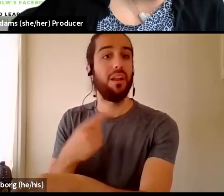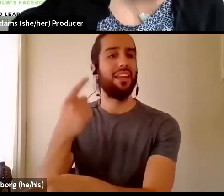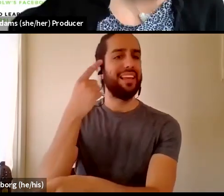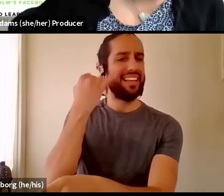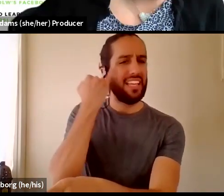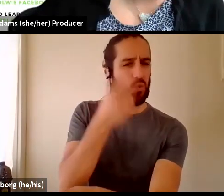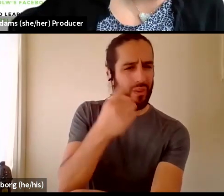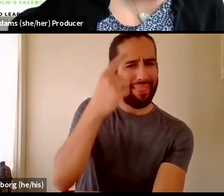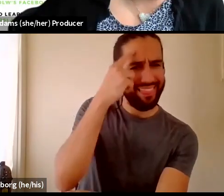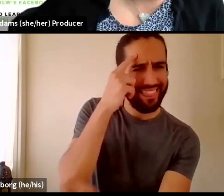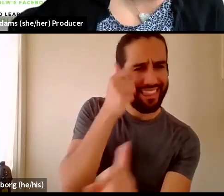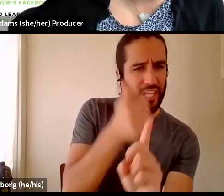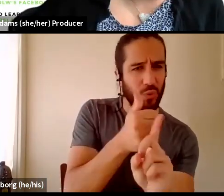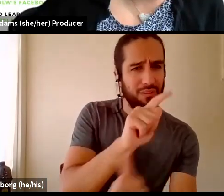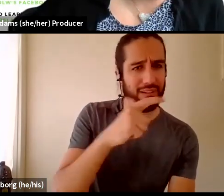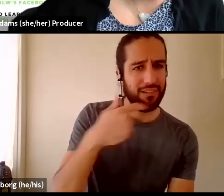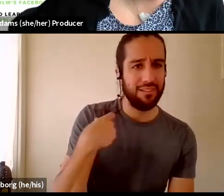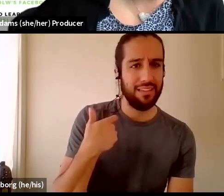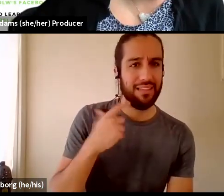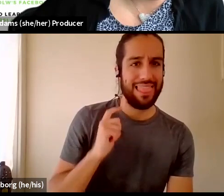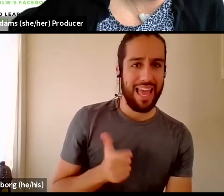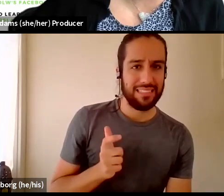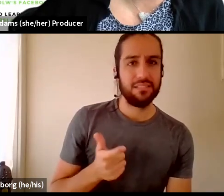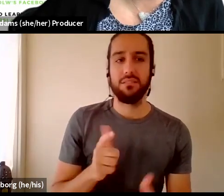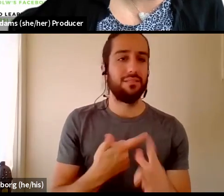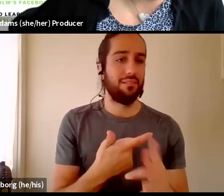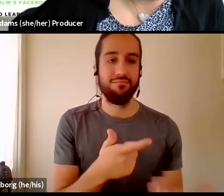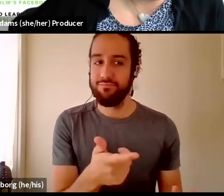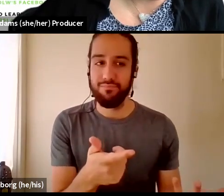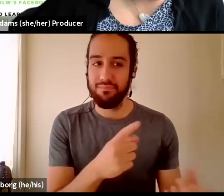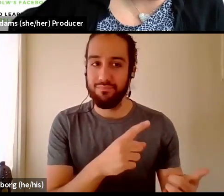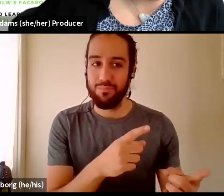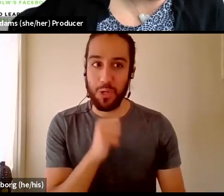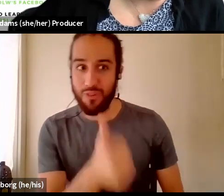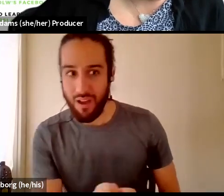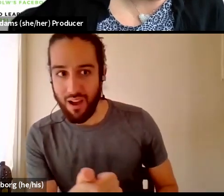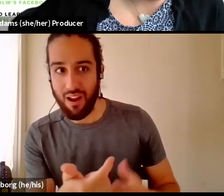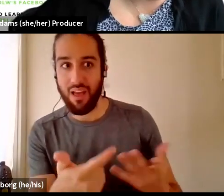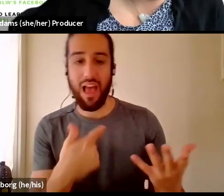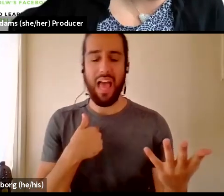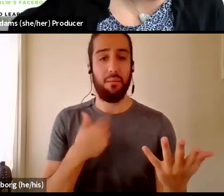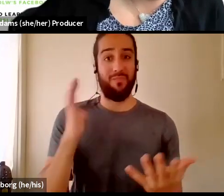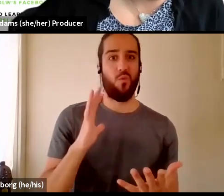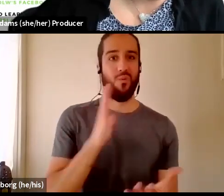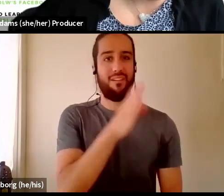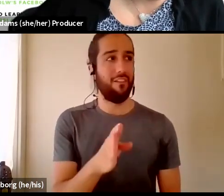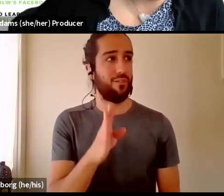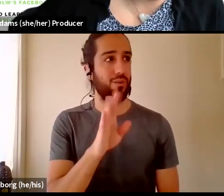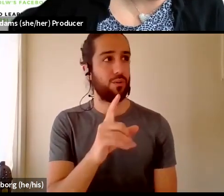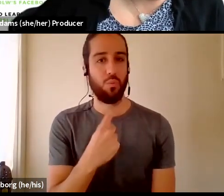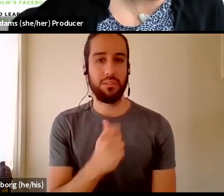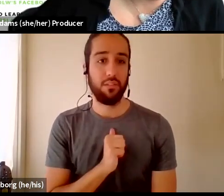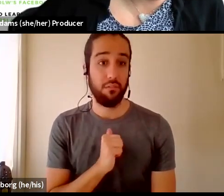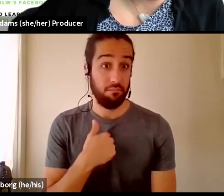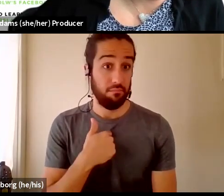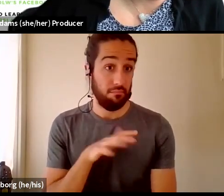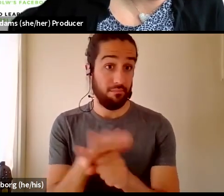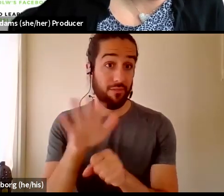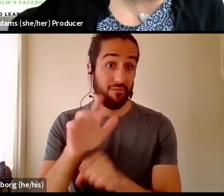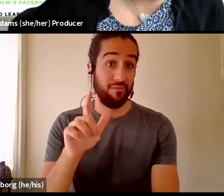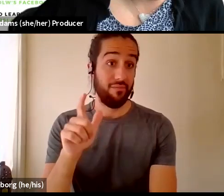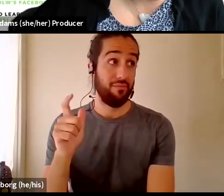before I started being an artist. Like I never questioned whether I was, you know, Latina enough. Like I just was, I was